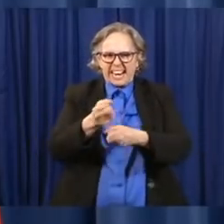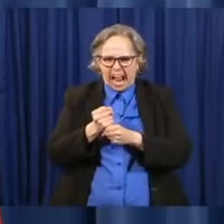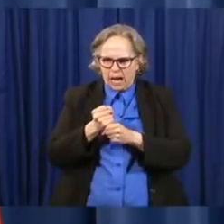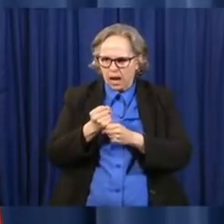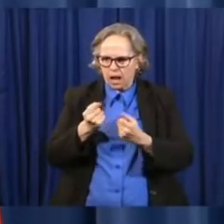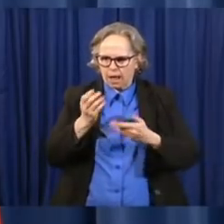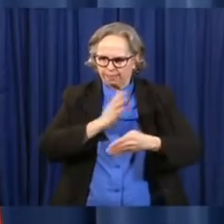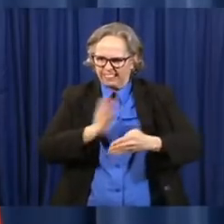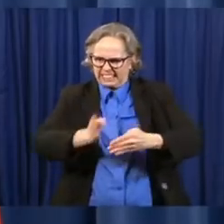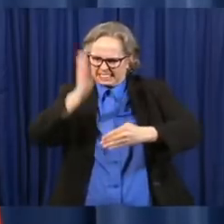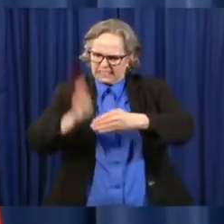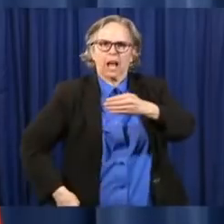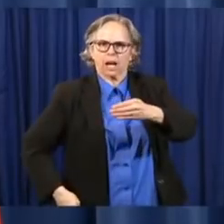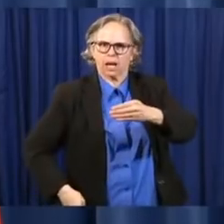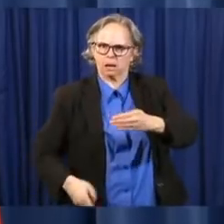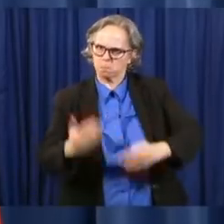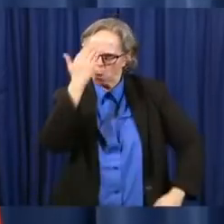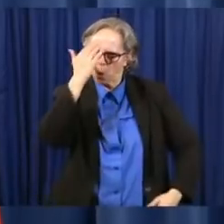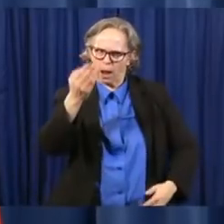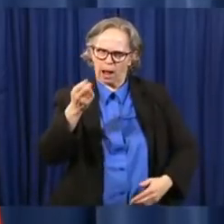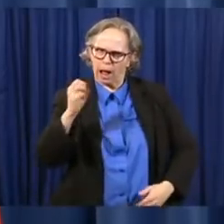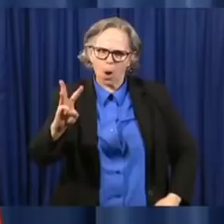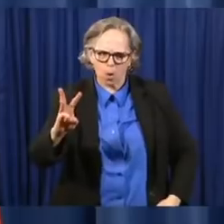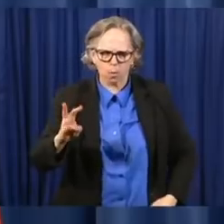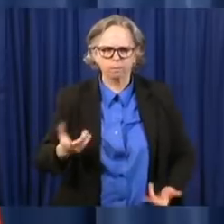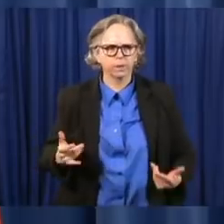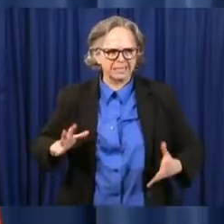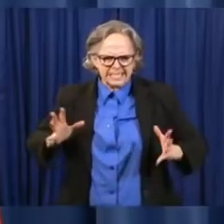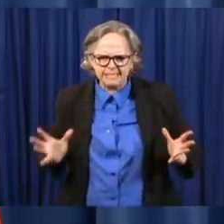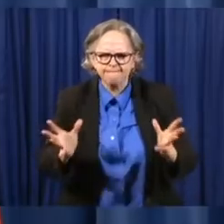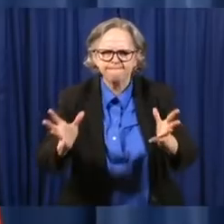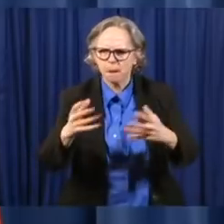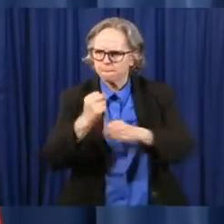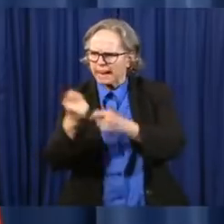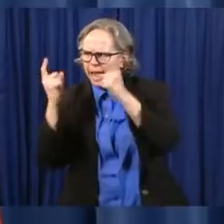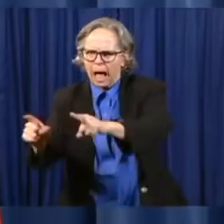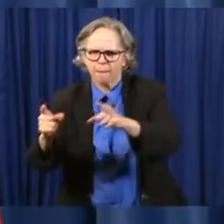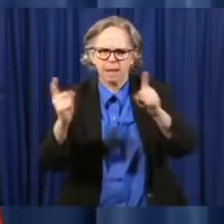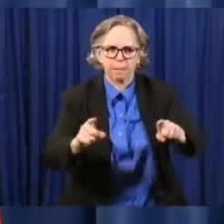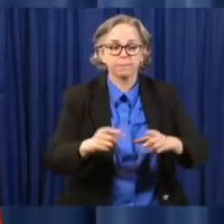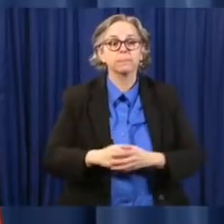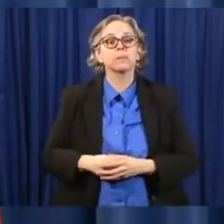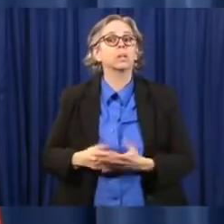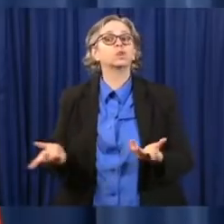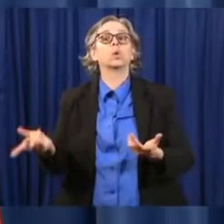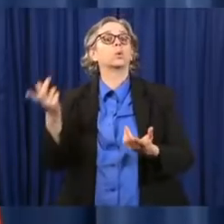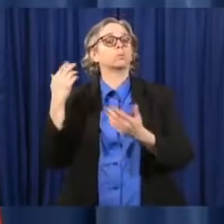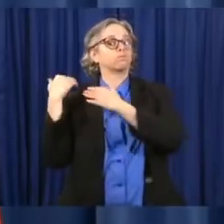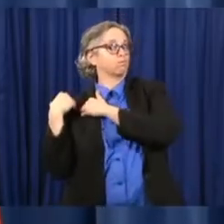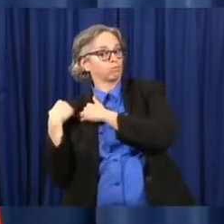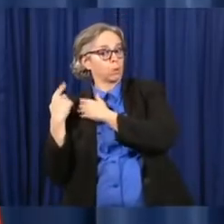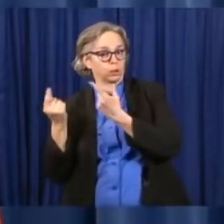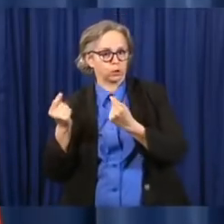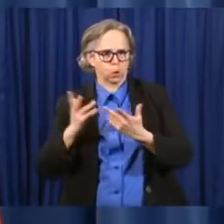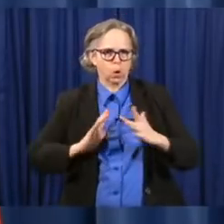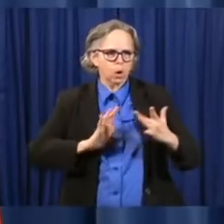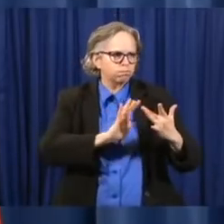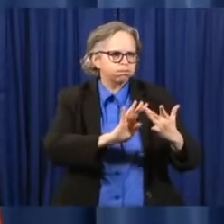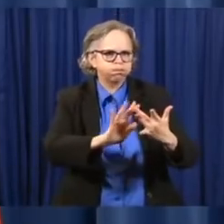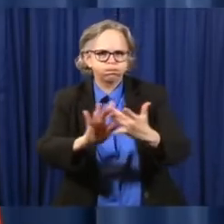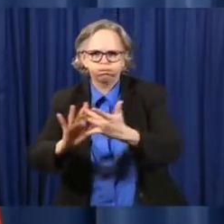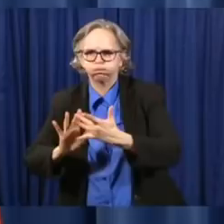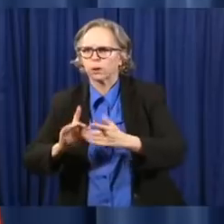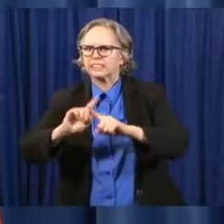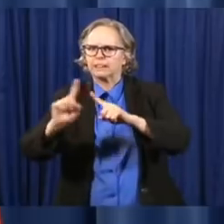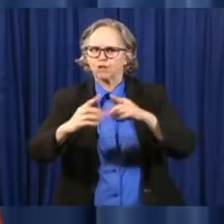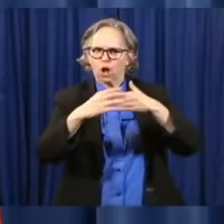things happen. They will work with Ohio leaders from business, from higher education, and from public